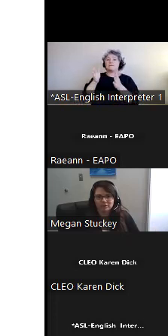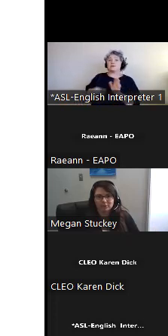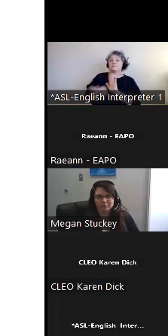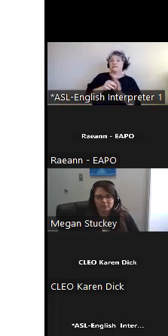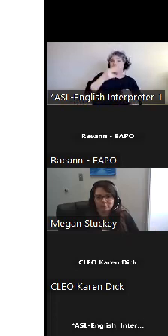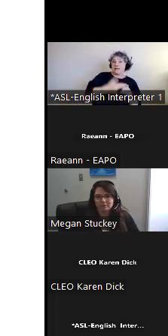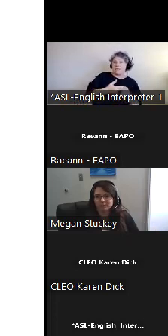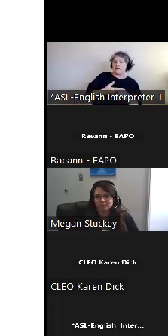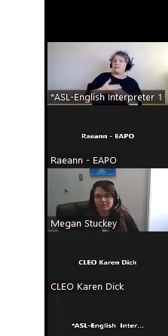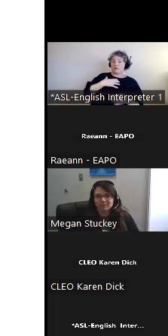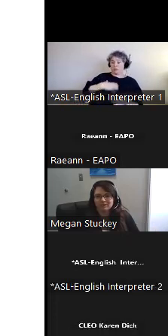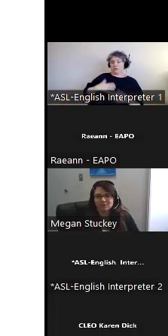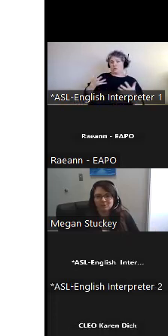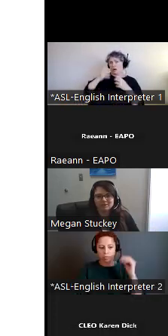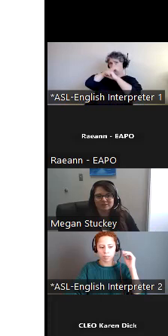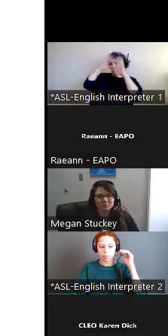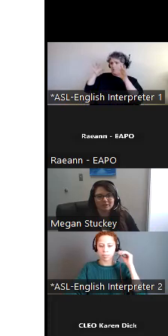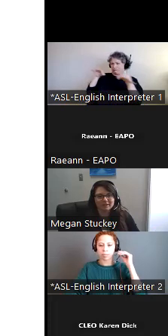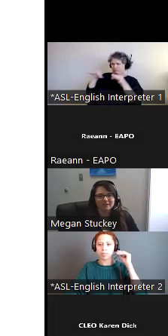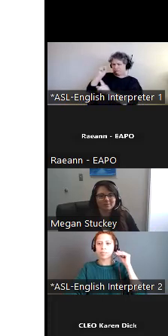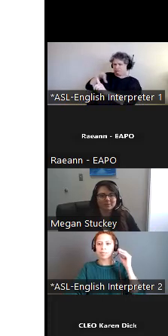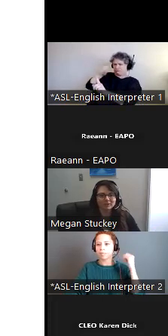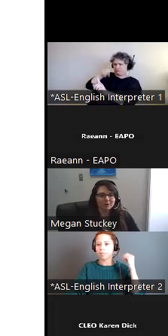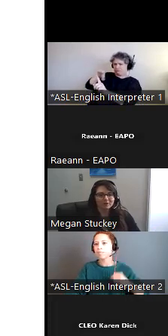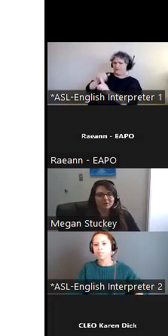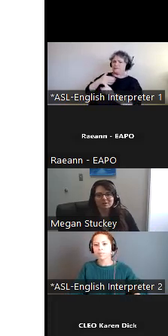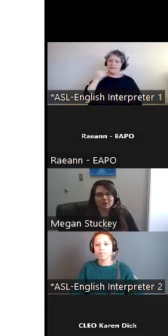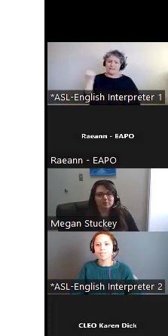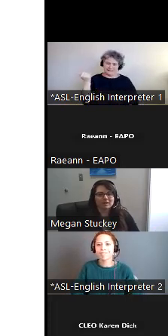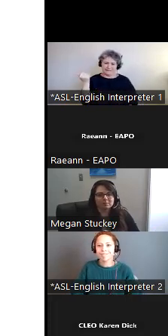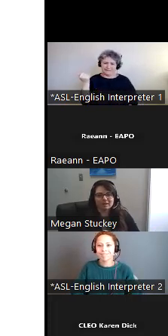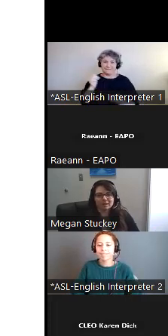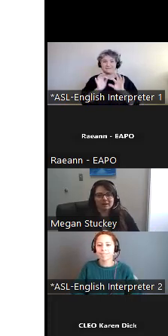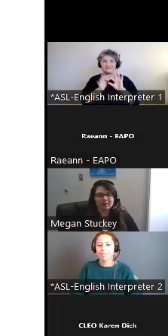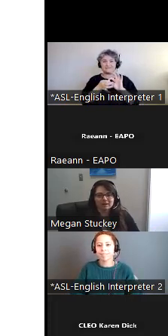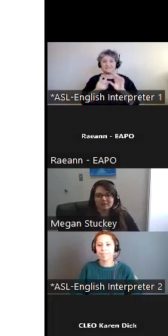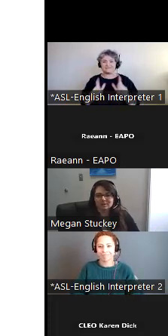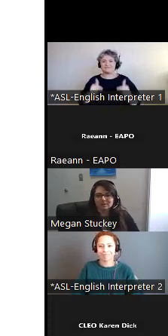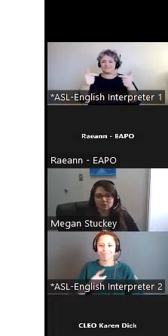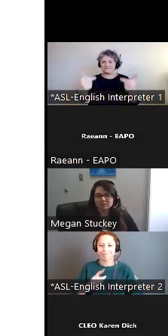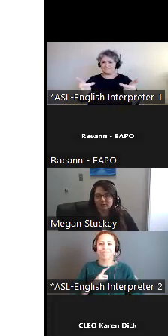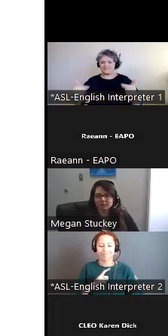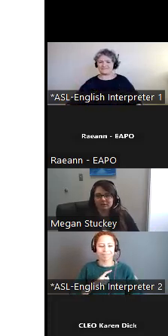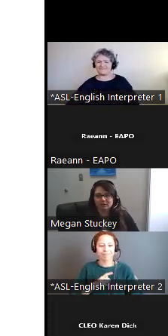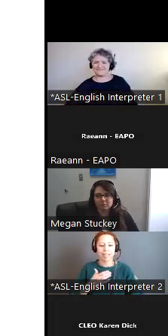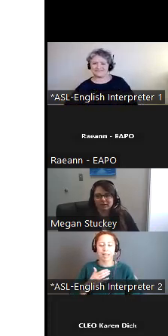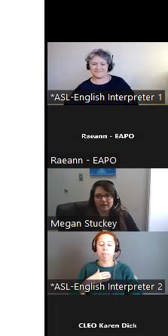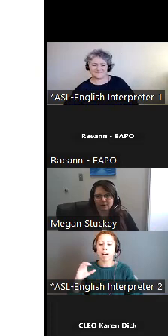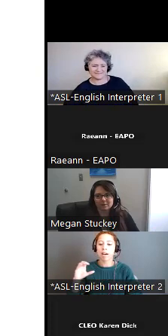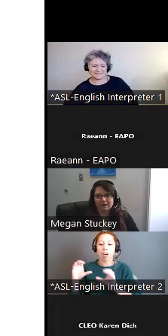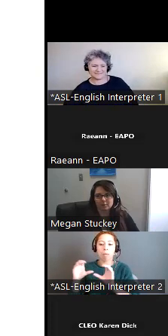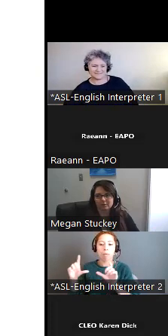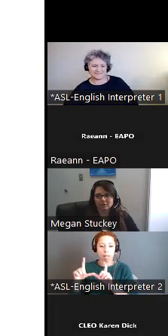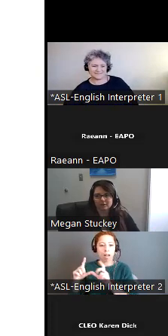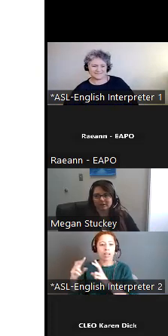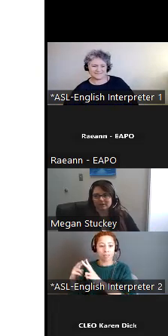wishes are going forward. So second one here, my common law spouse can make healthcare decisions for me without